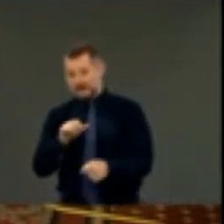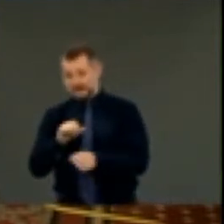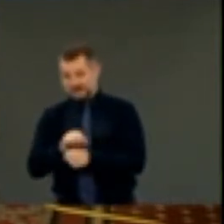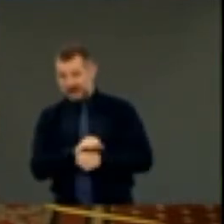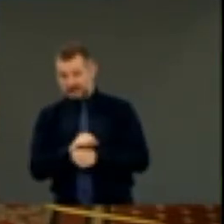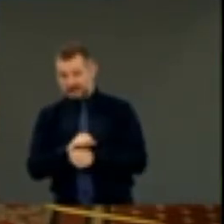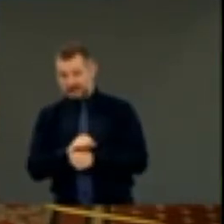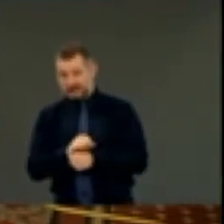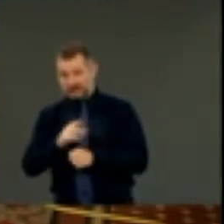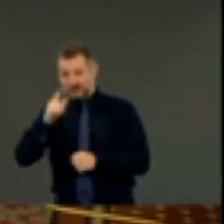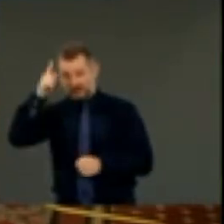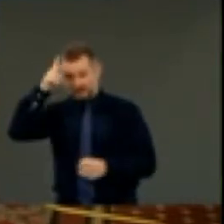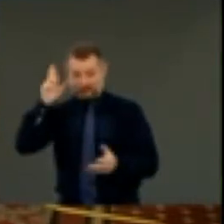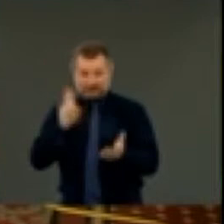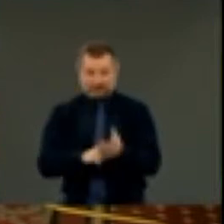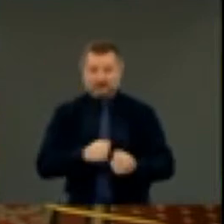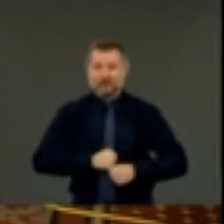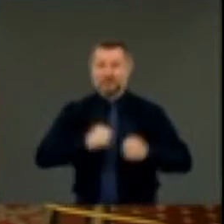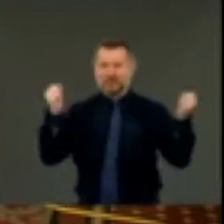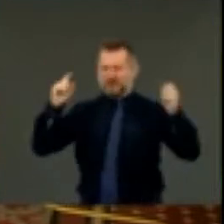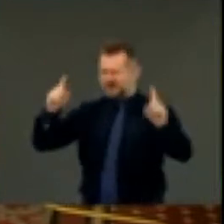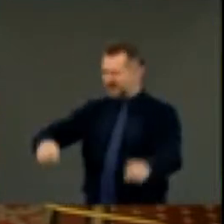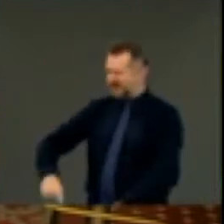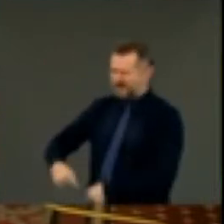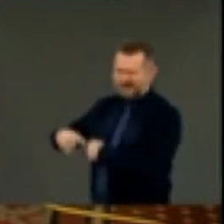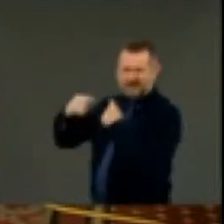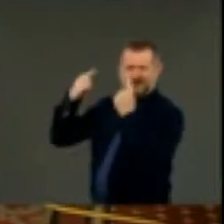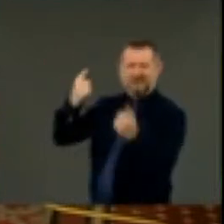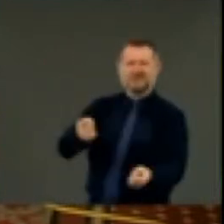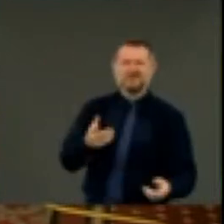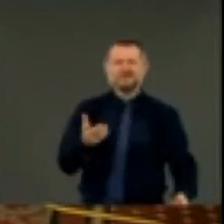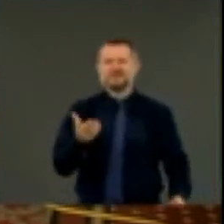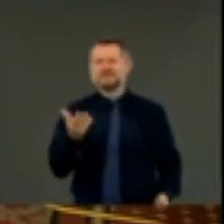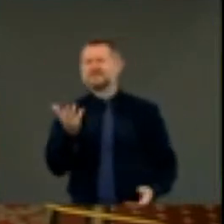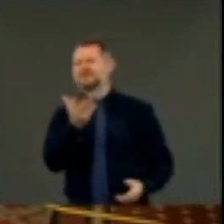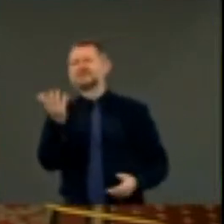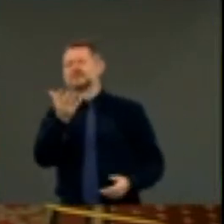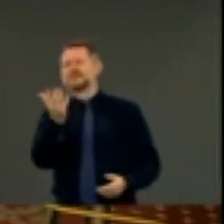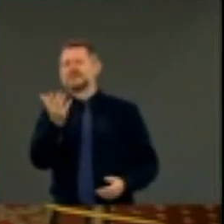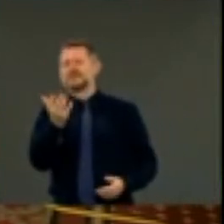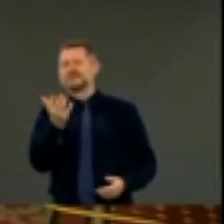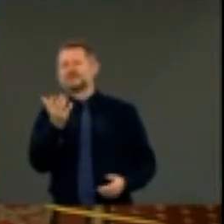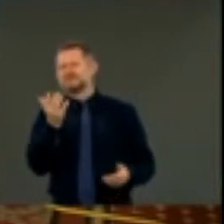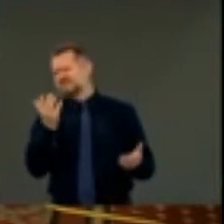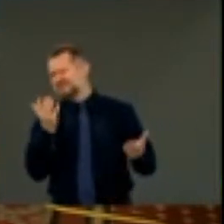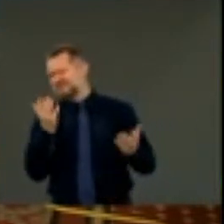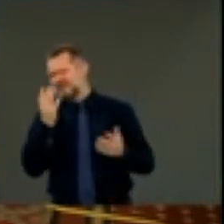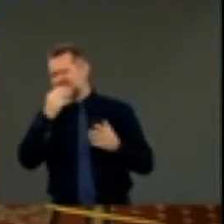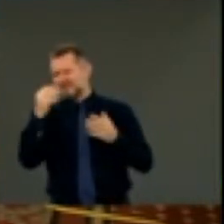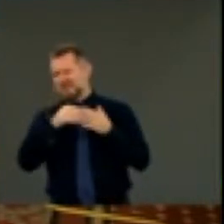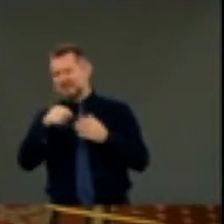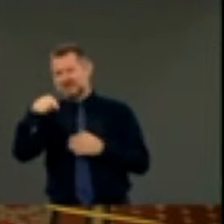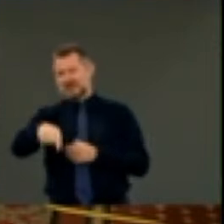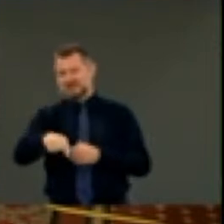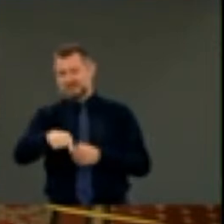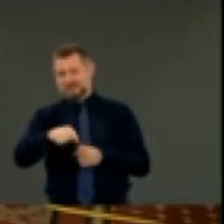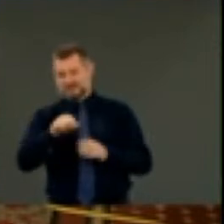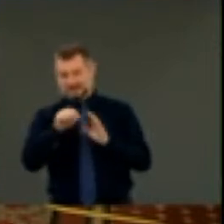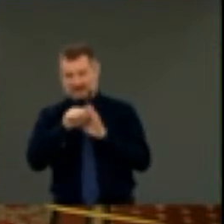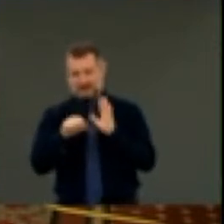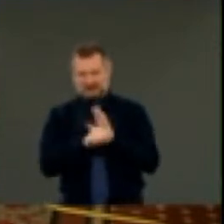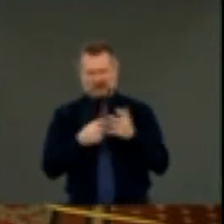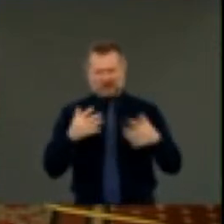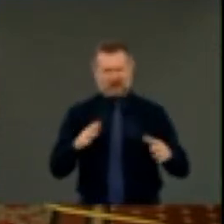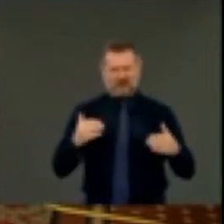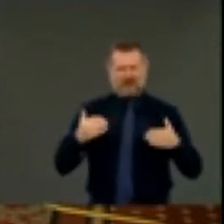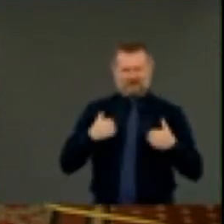and Sing, for example? That indicates that it's a pretty significant event. And related to that, the state has an MLK Day